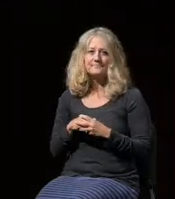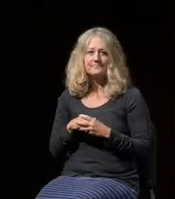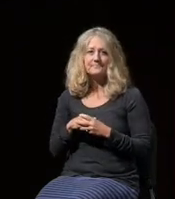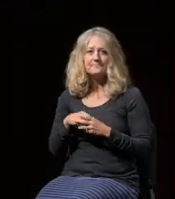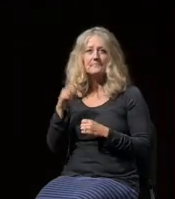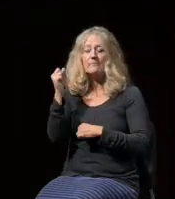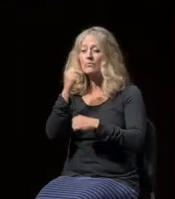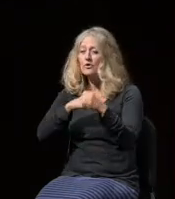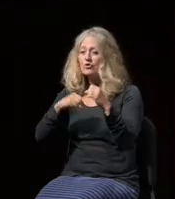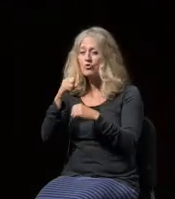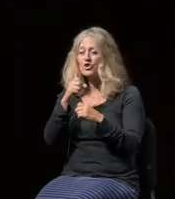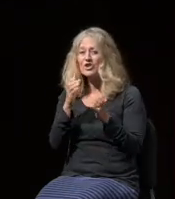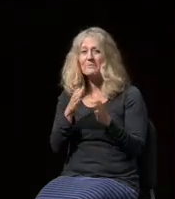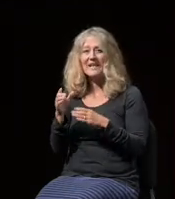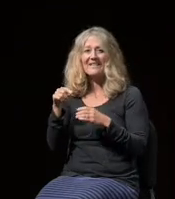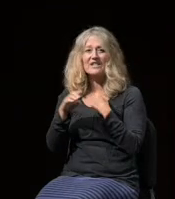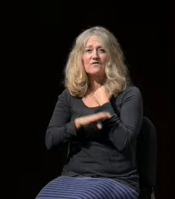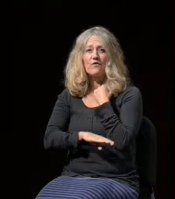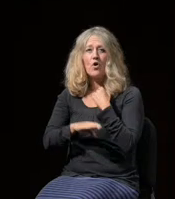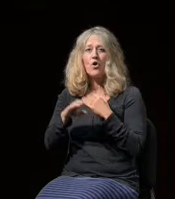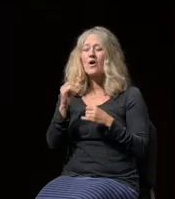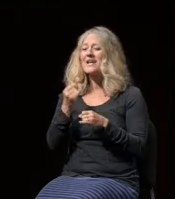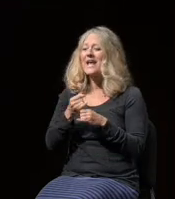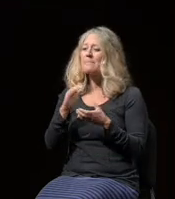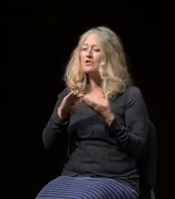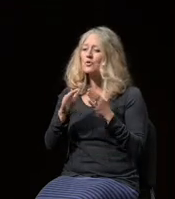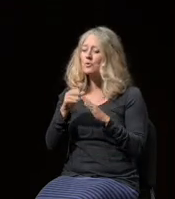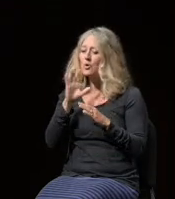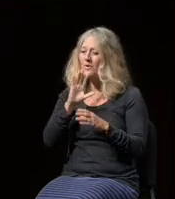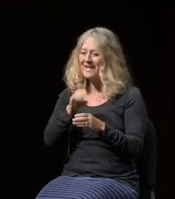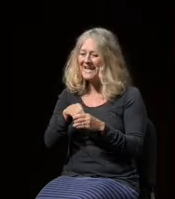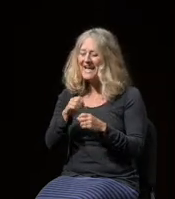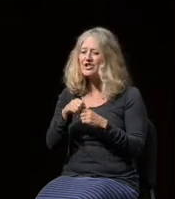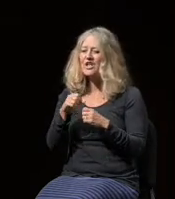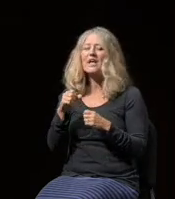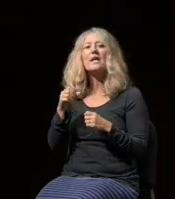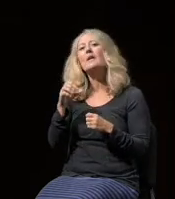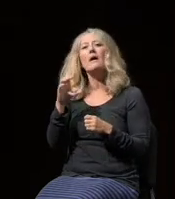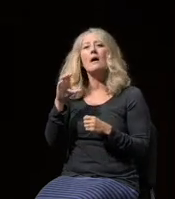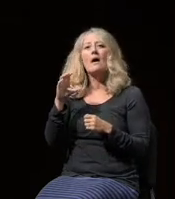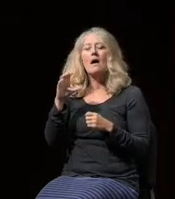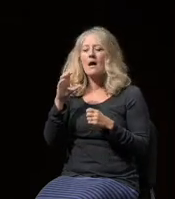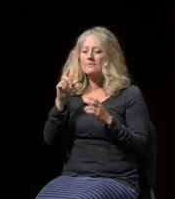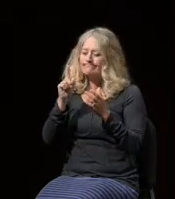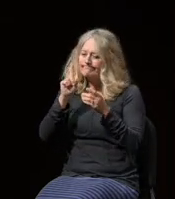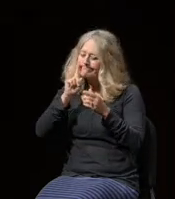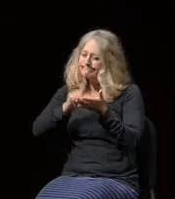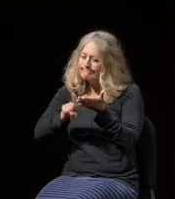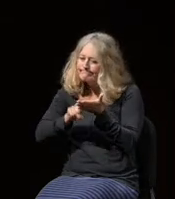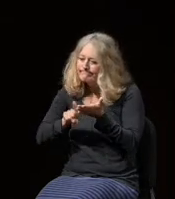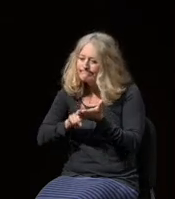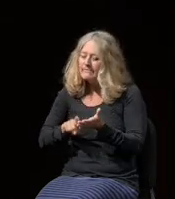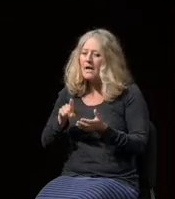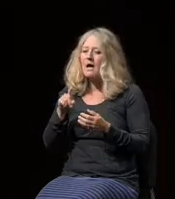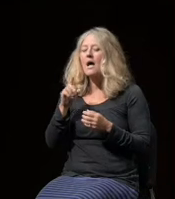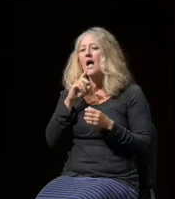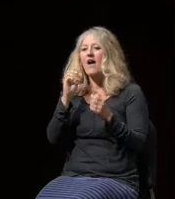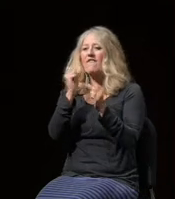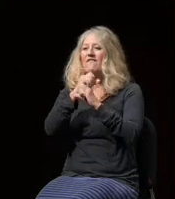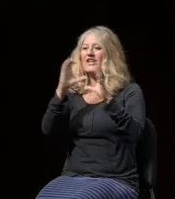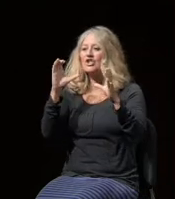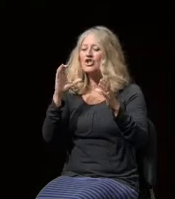Strategic planning. This fall, the campus community will engage in a comprehensive review of the Cuesta College mission, vision, and